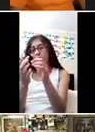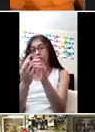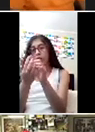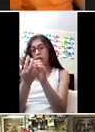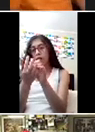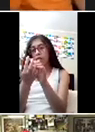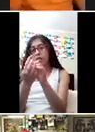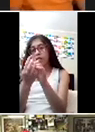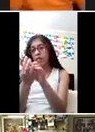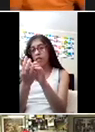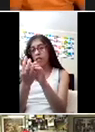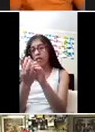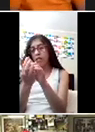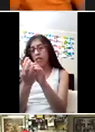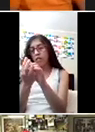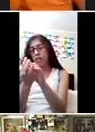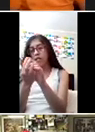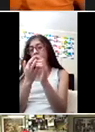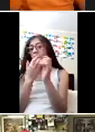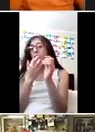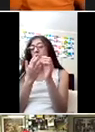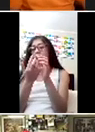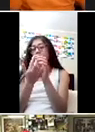there's no law.